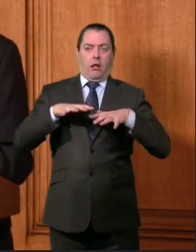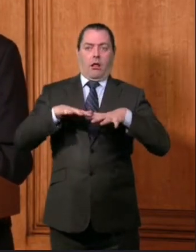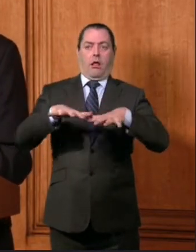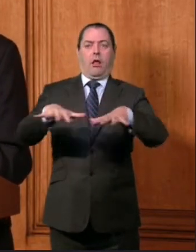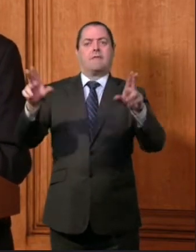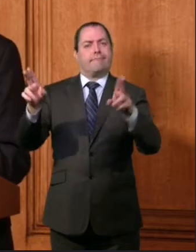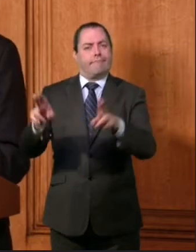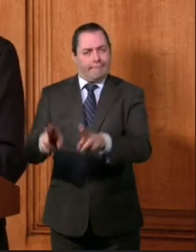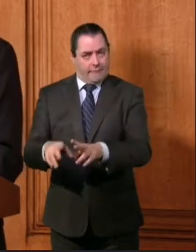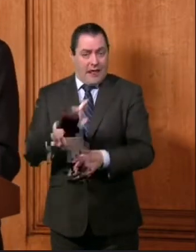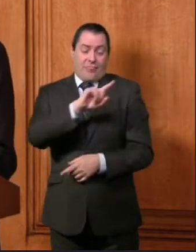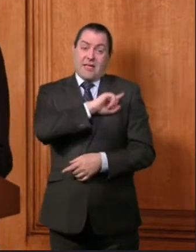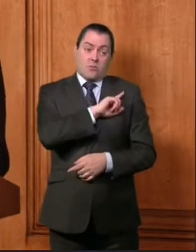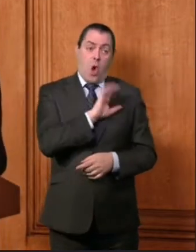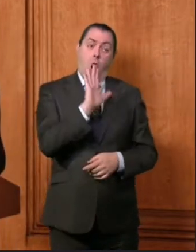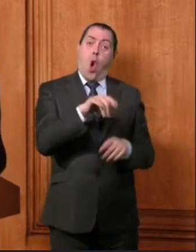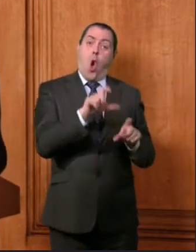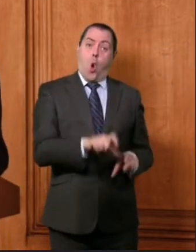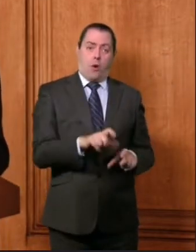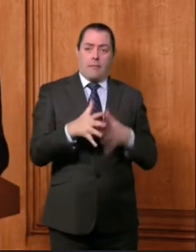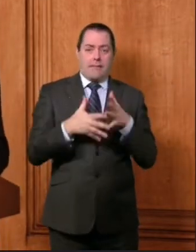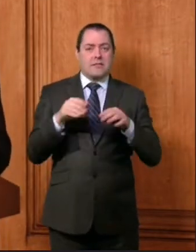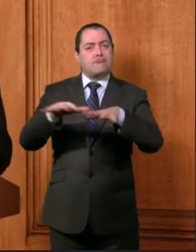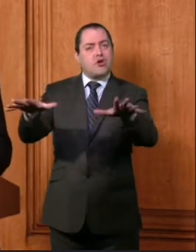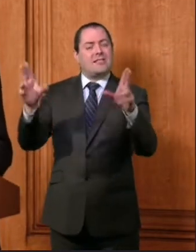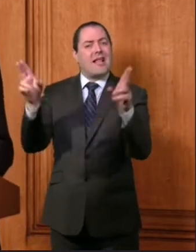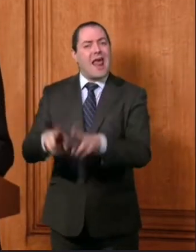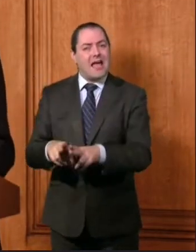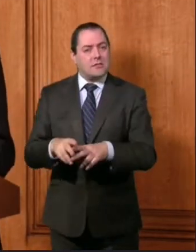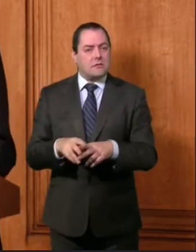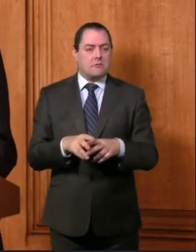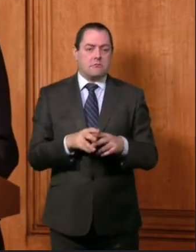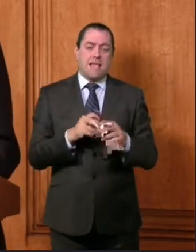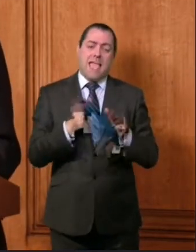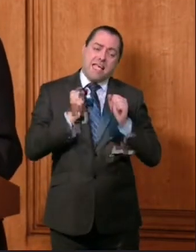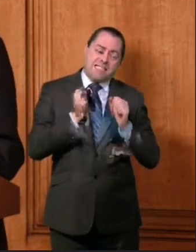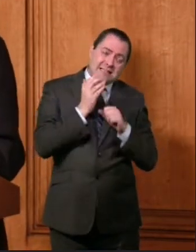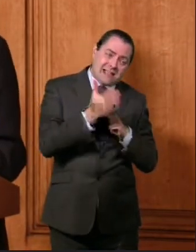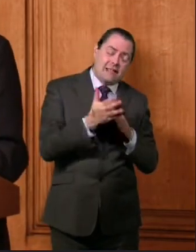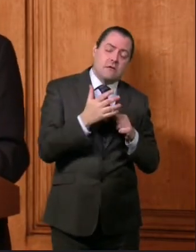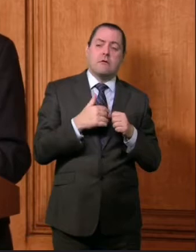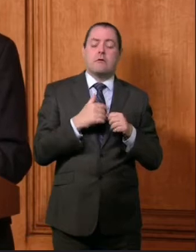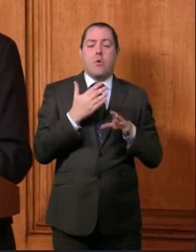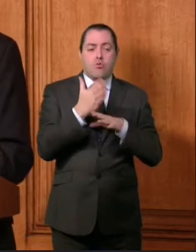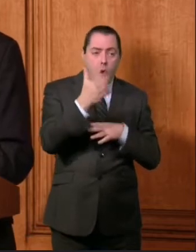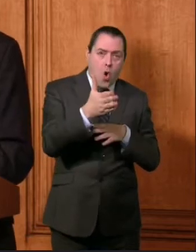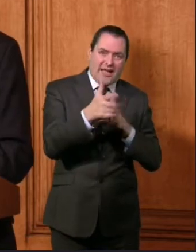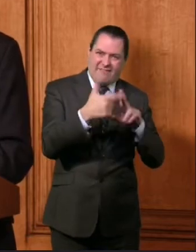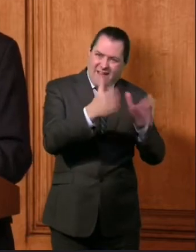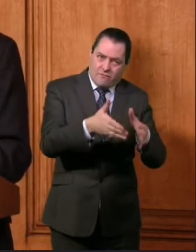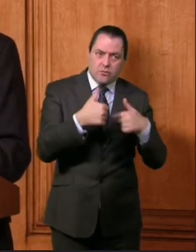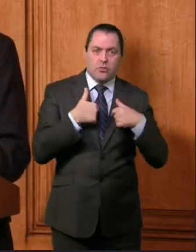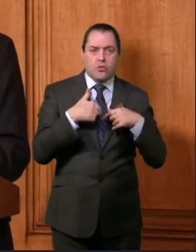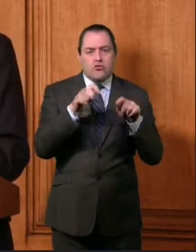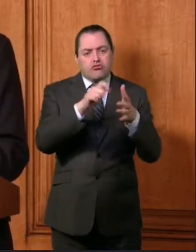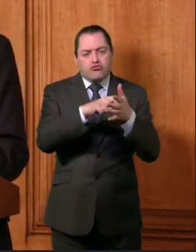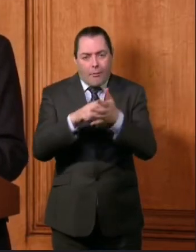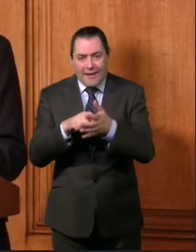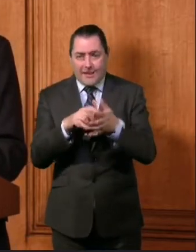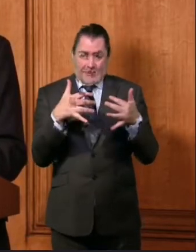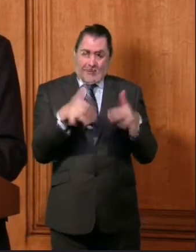things like exercise, work, and essential shopping. That is what is happening, is getting the rates right down, so that if you do go out and you've had the vaccine,